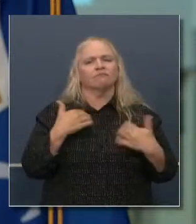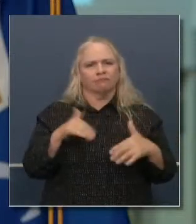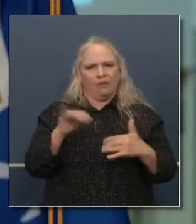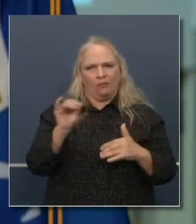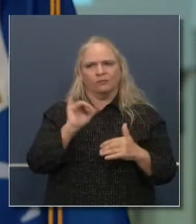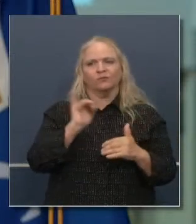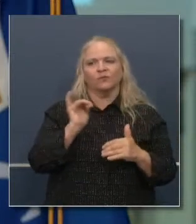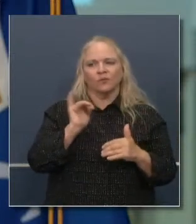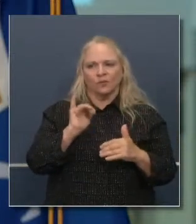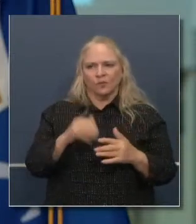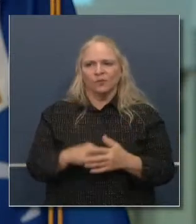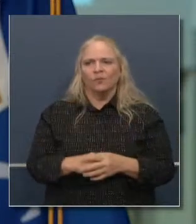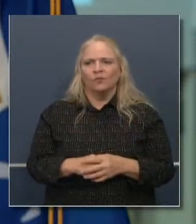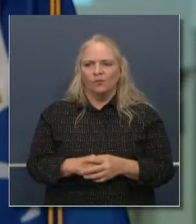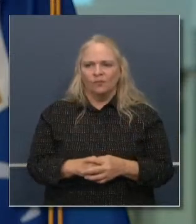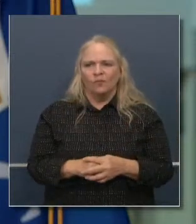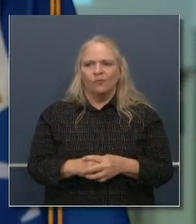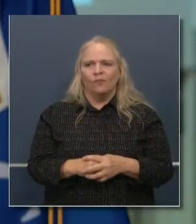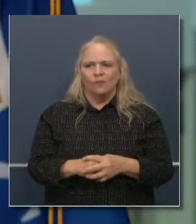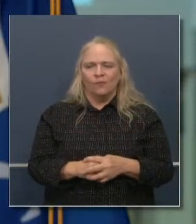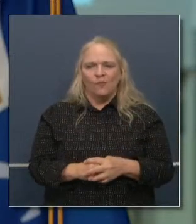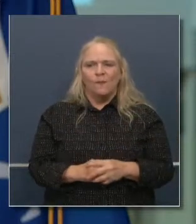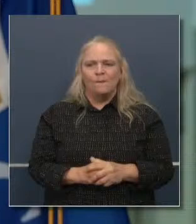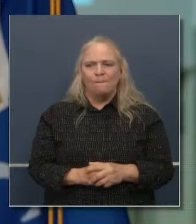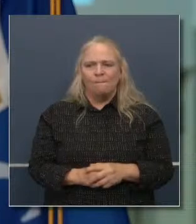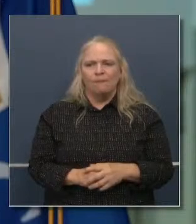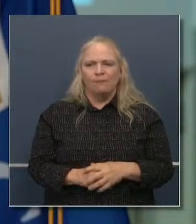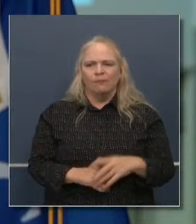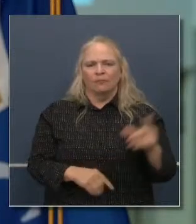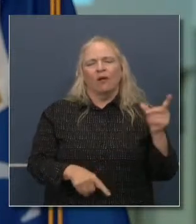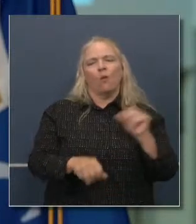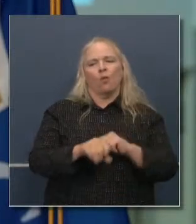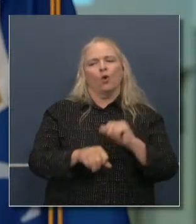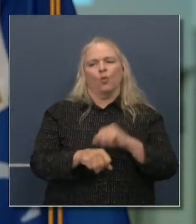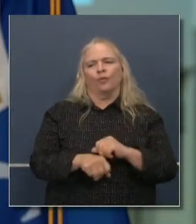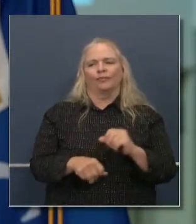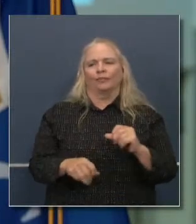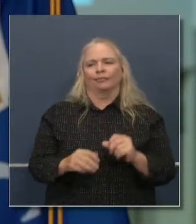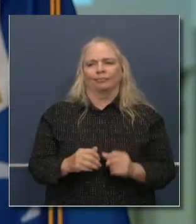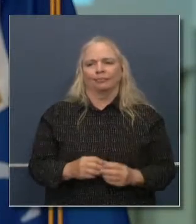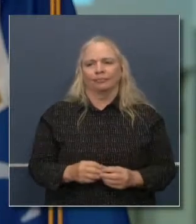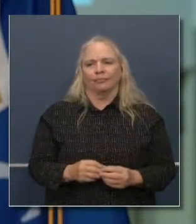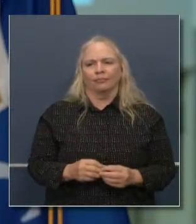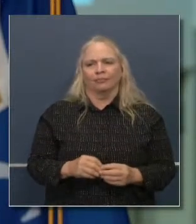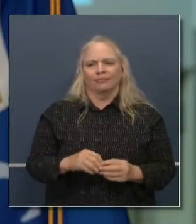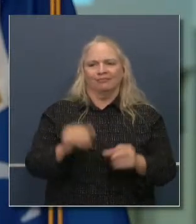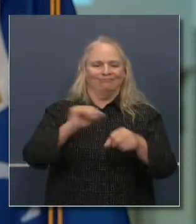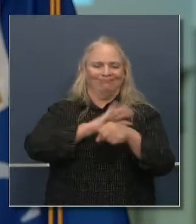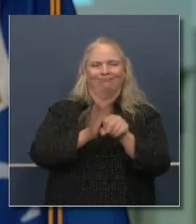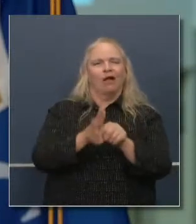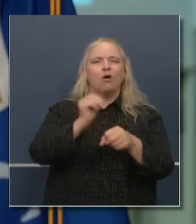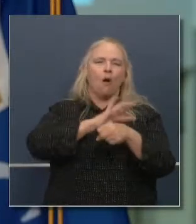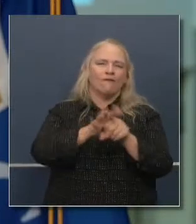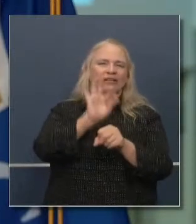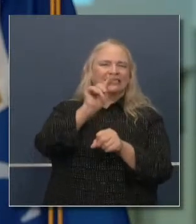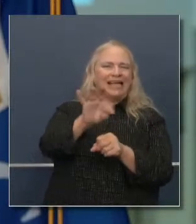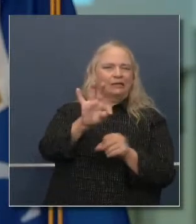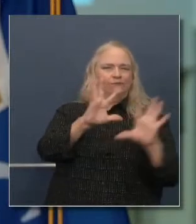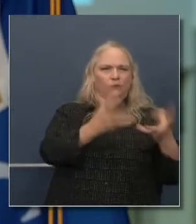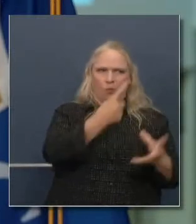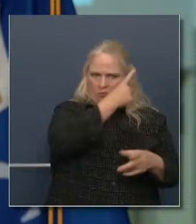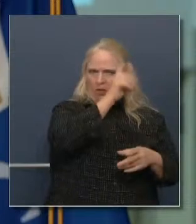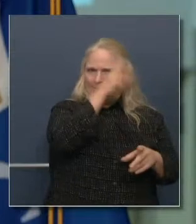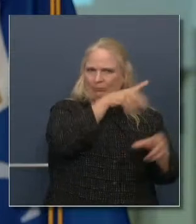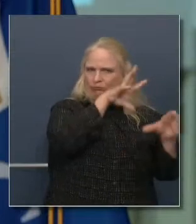testing, or rather the Corona Task Force, the Corona Task Force they put together. We'll hear from a number of